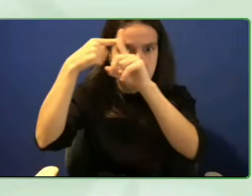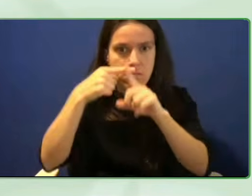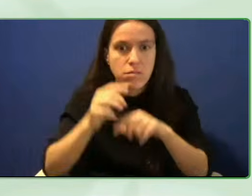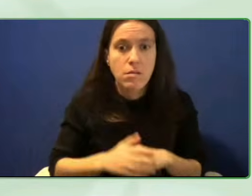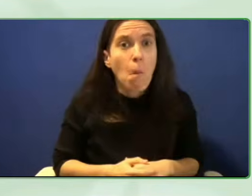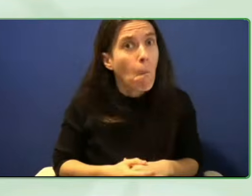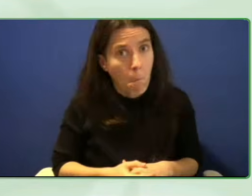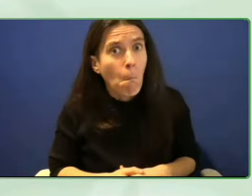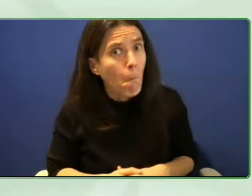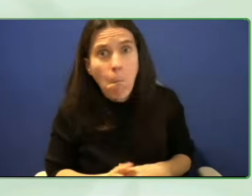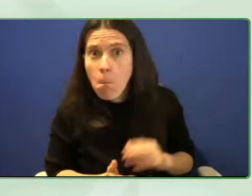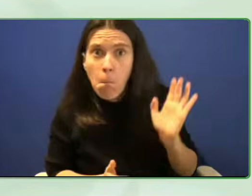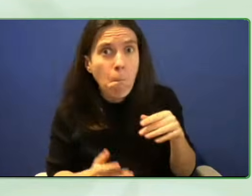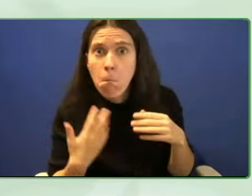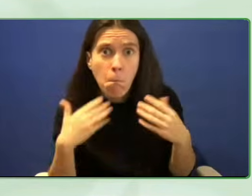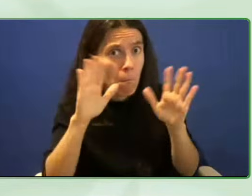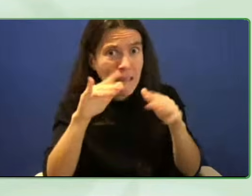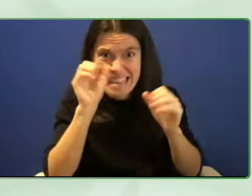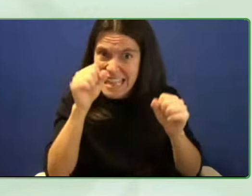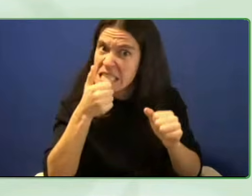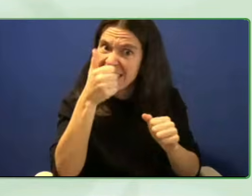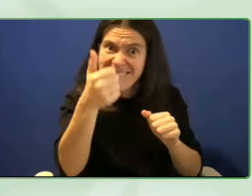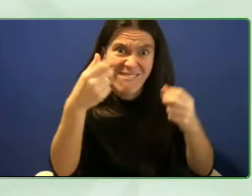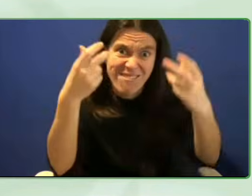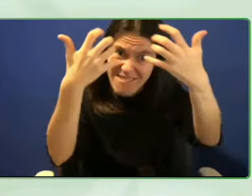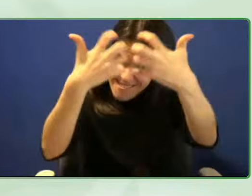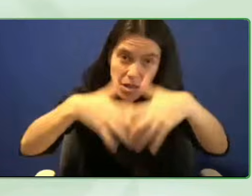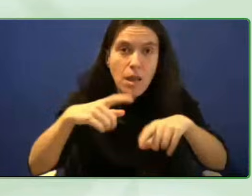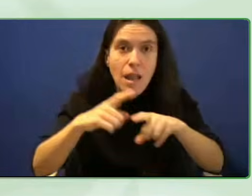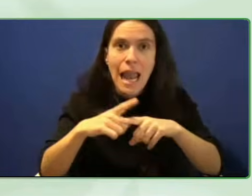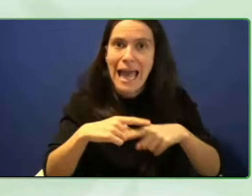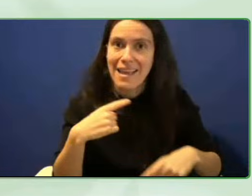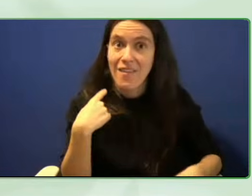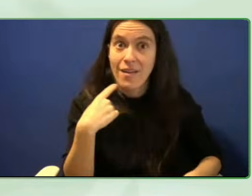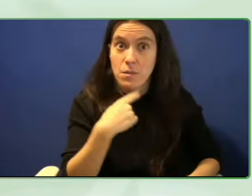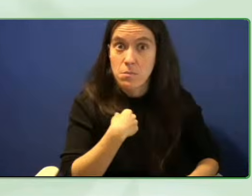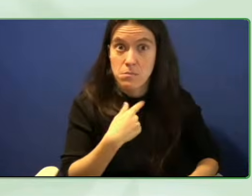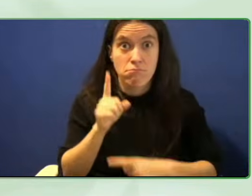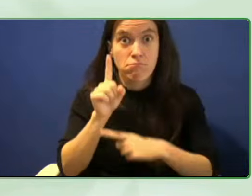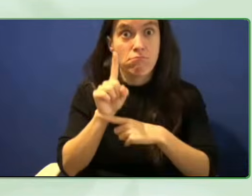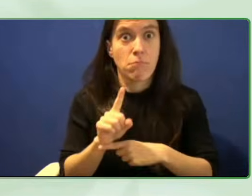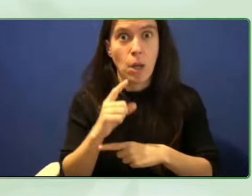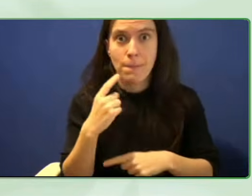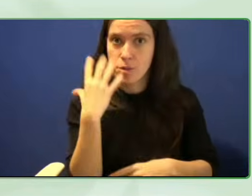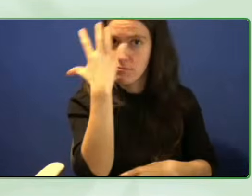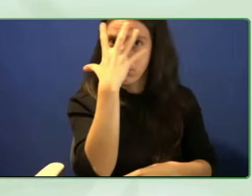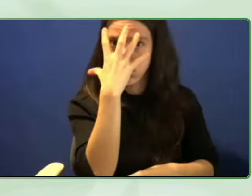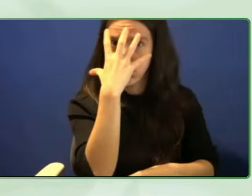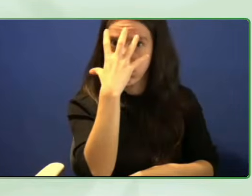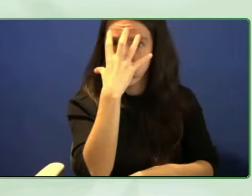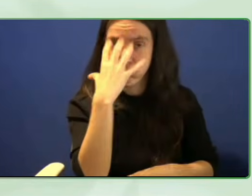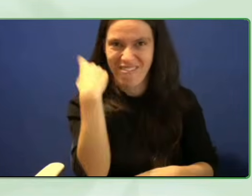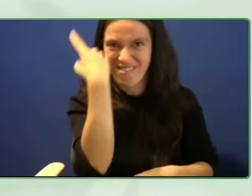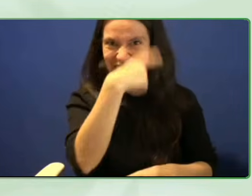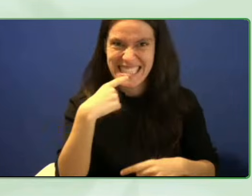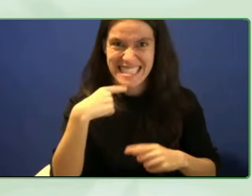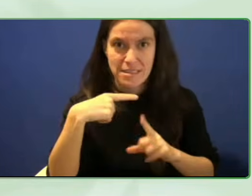to sit there, basically. So it just kind of goes, there's a face, it's scanning it, hundreds of times a second,